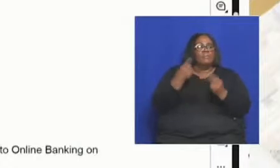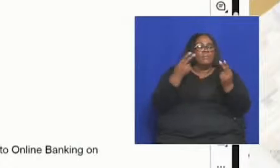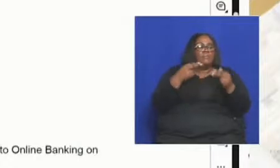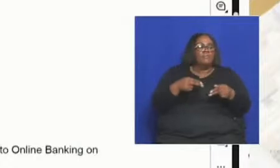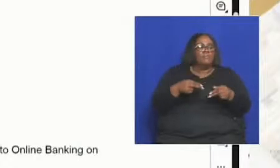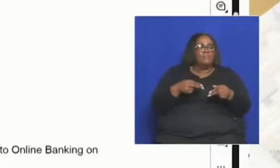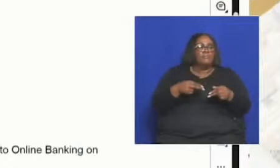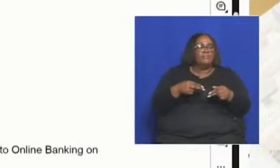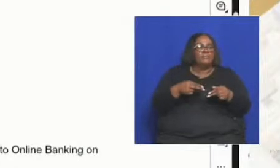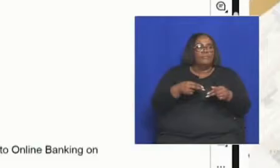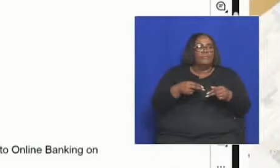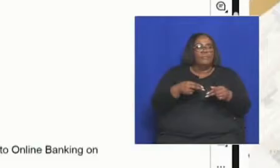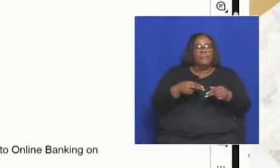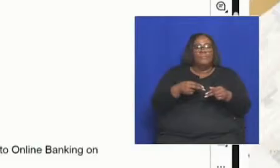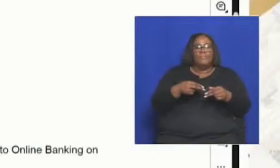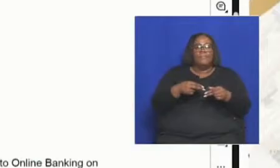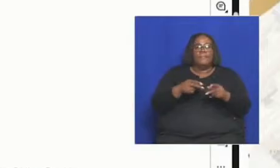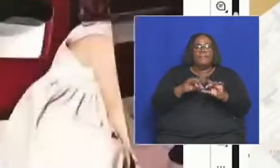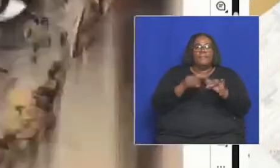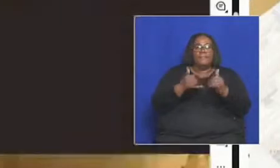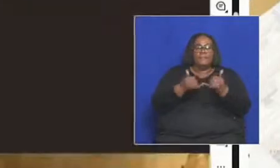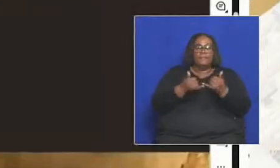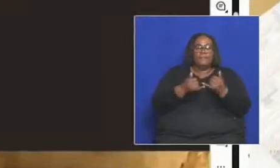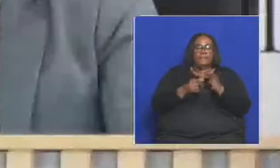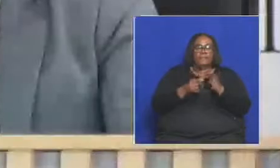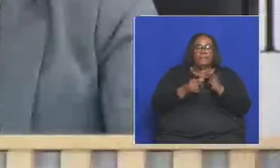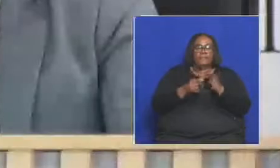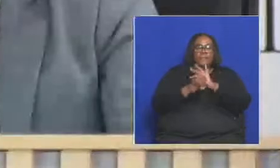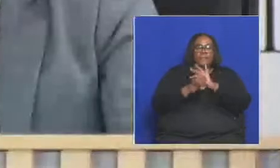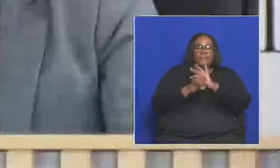there. I don't know if is it redacted.